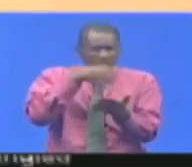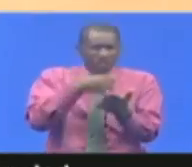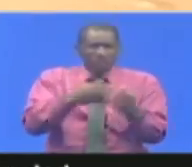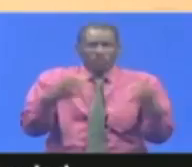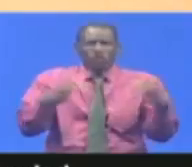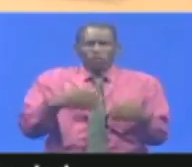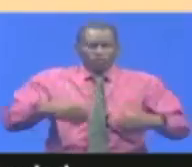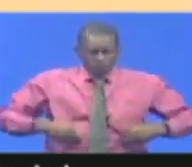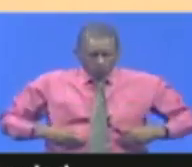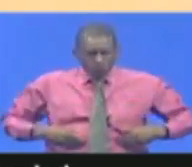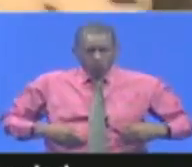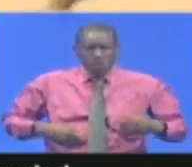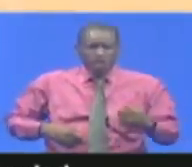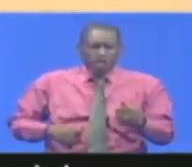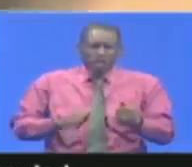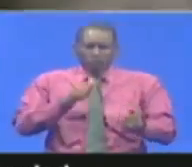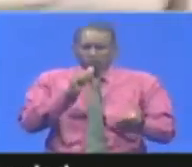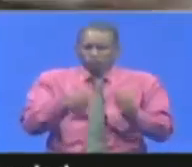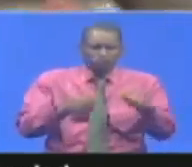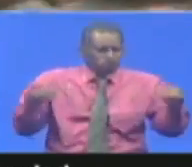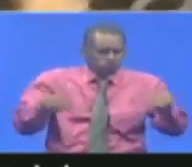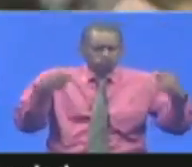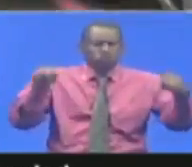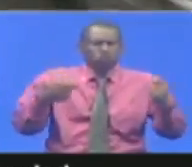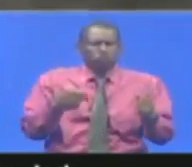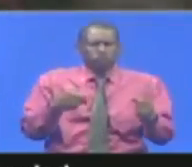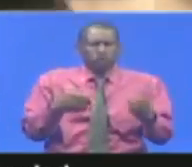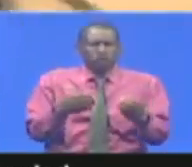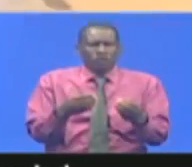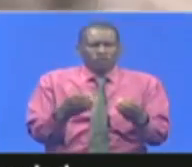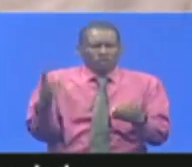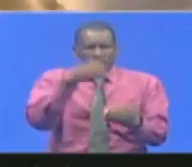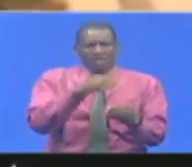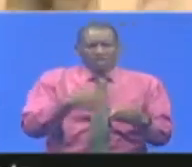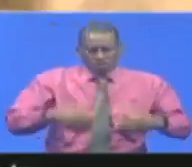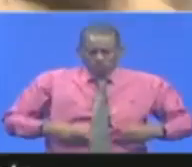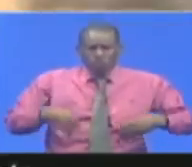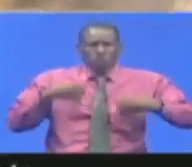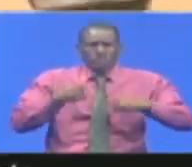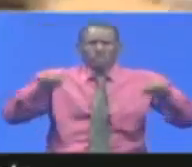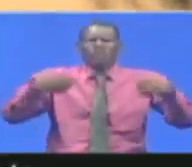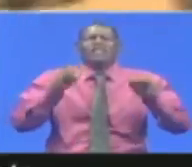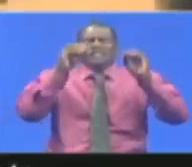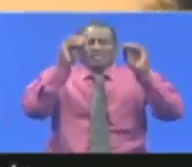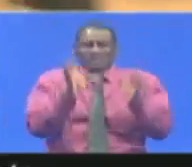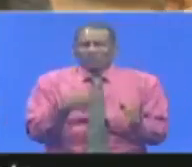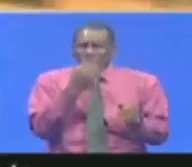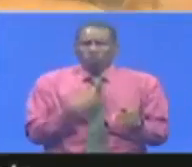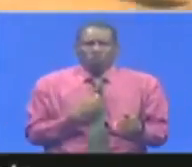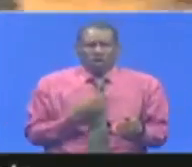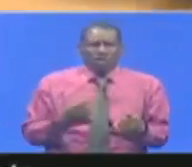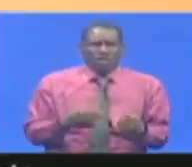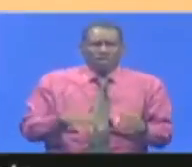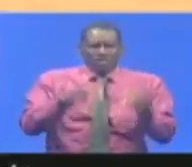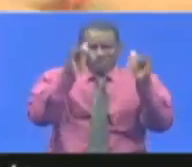youth in cat and mouse games for most of the day. The youth had tried to attack teachers who had camped